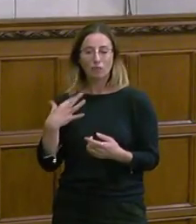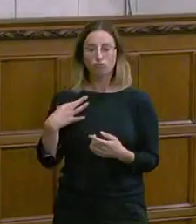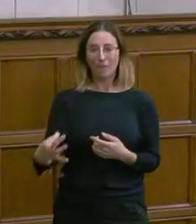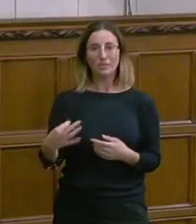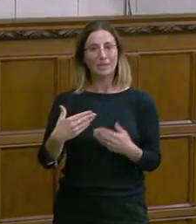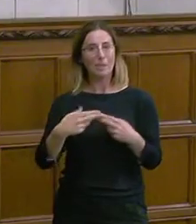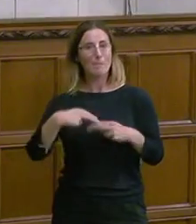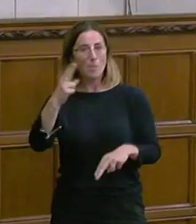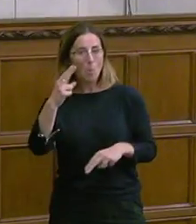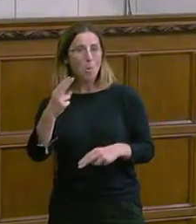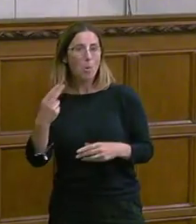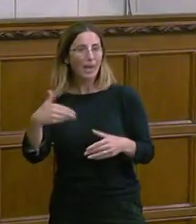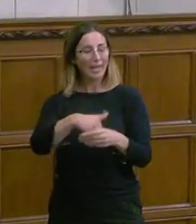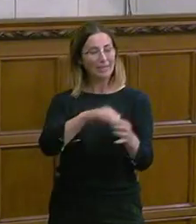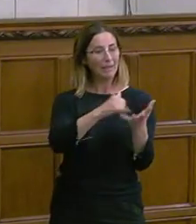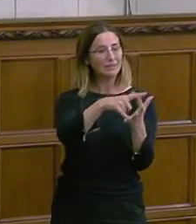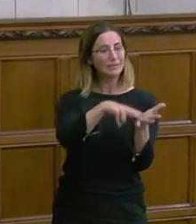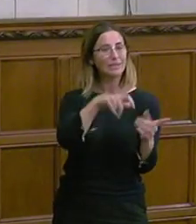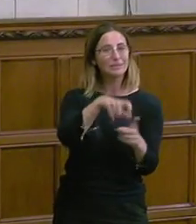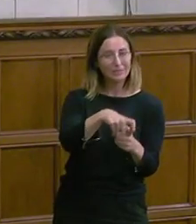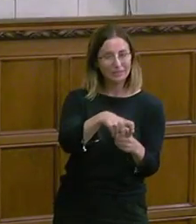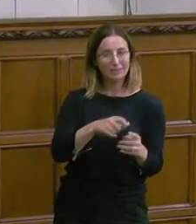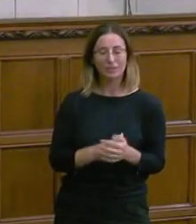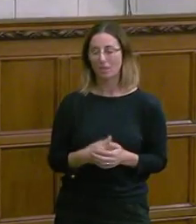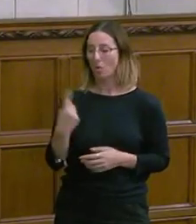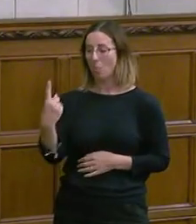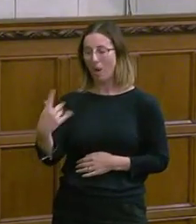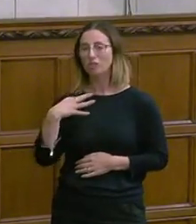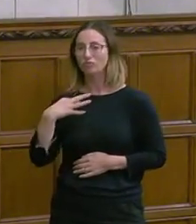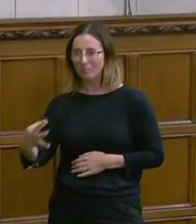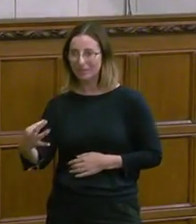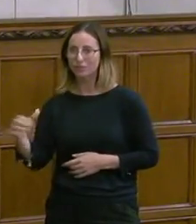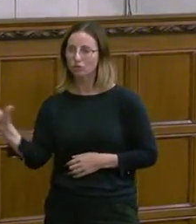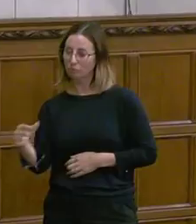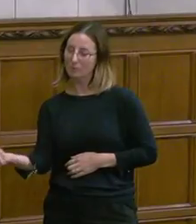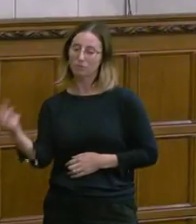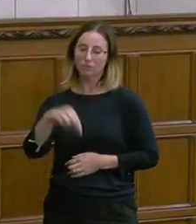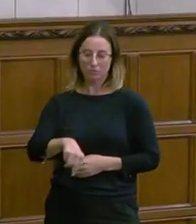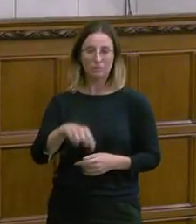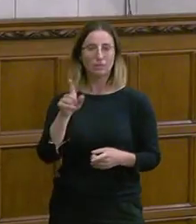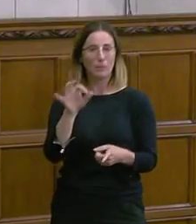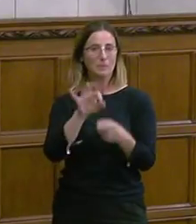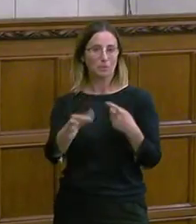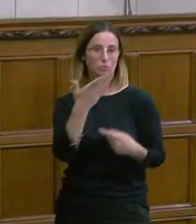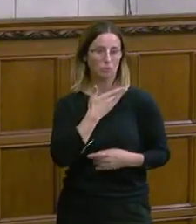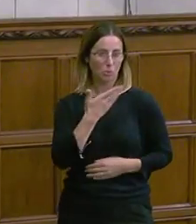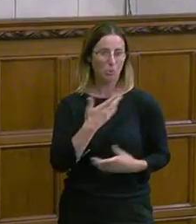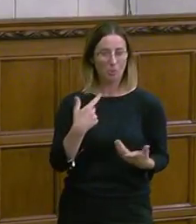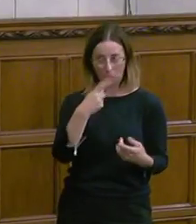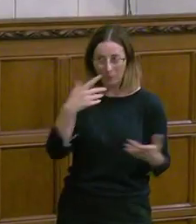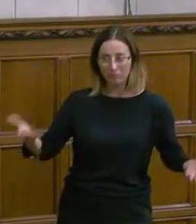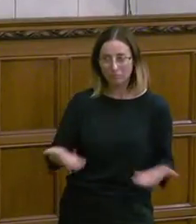are required to include at least one representative from a maintained school, special school and a special academy in their area.